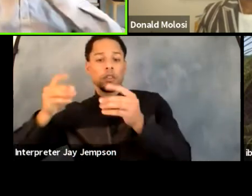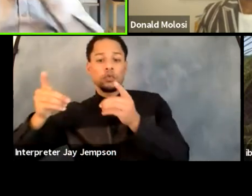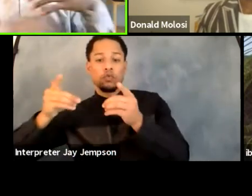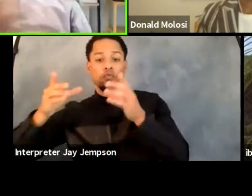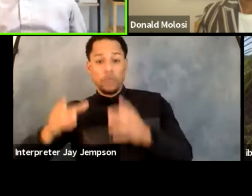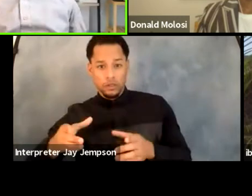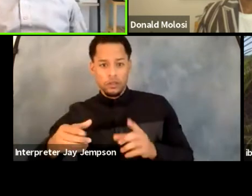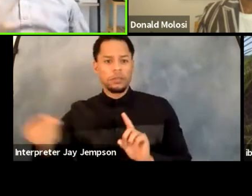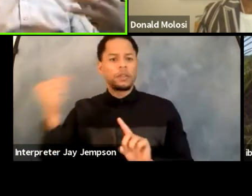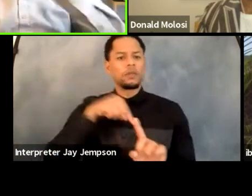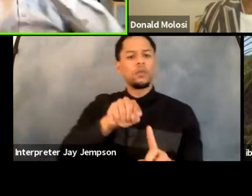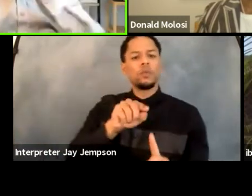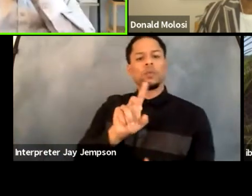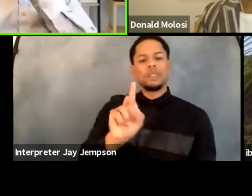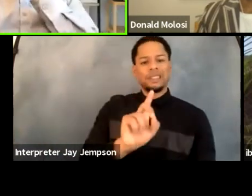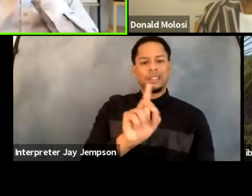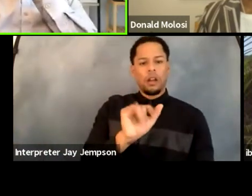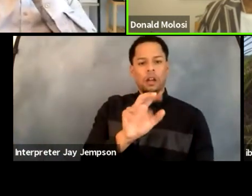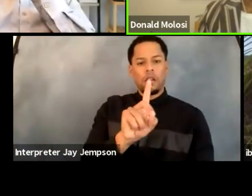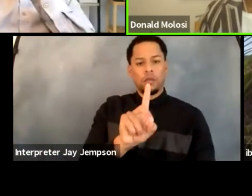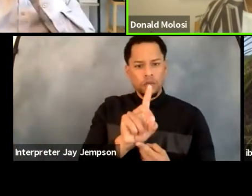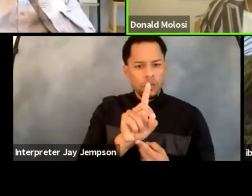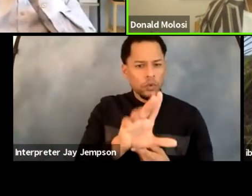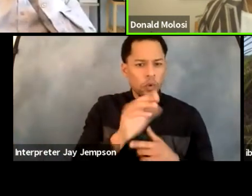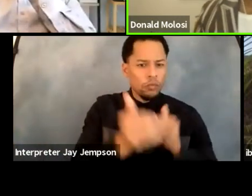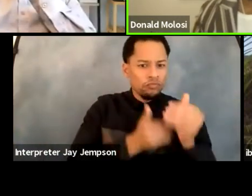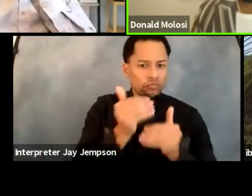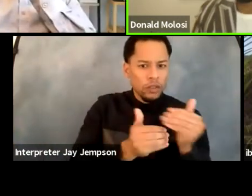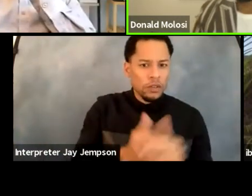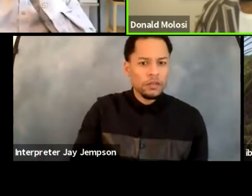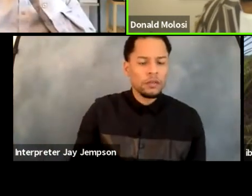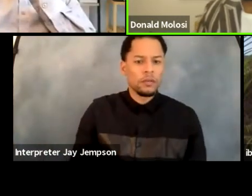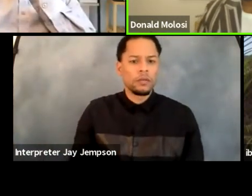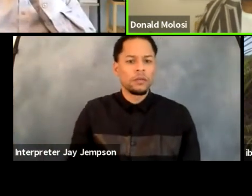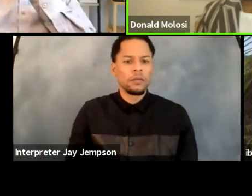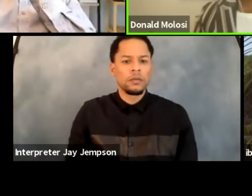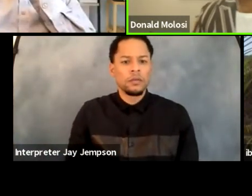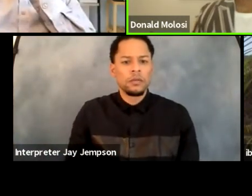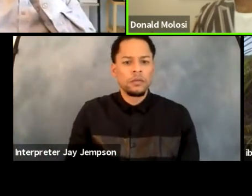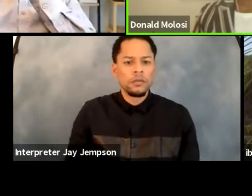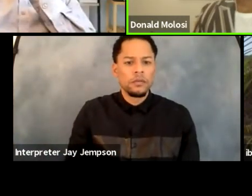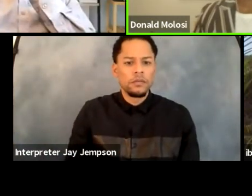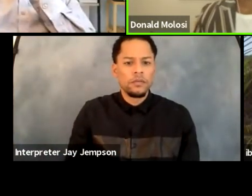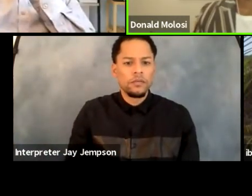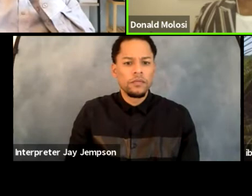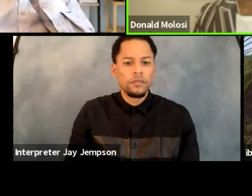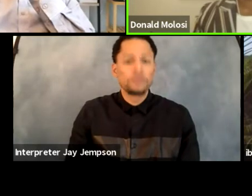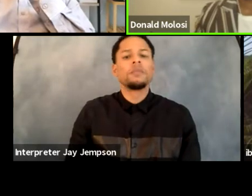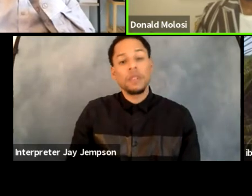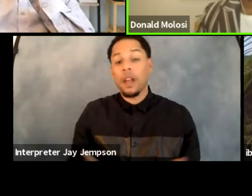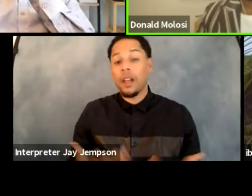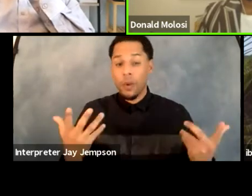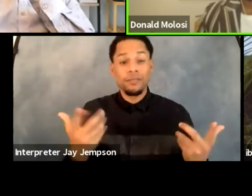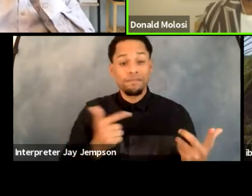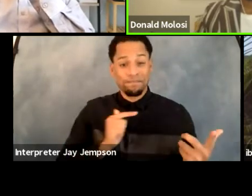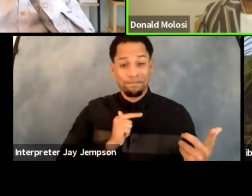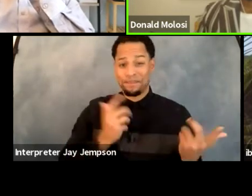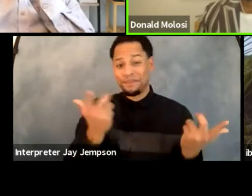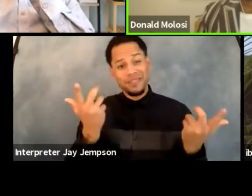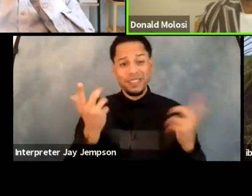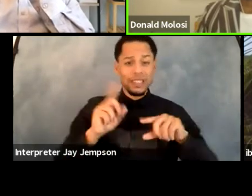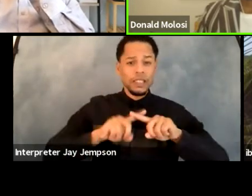process? What does it look like? Yes, thank you. It differs from project to project, because I find